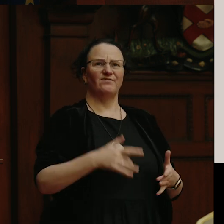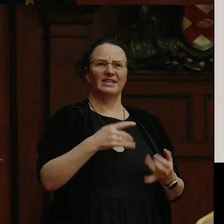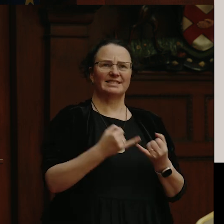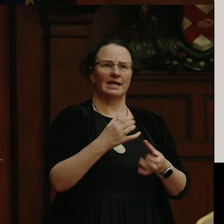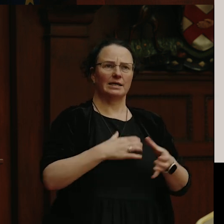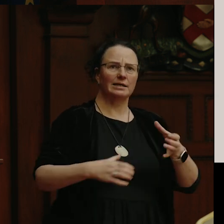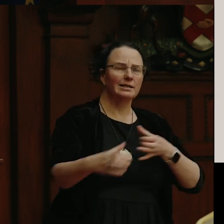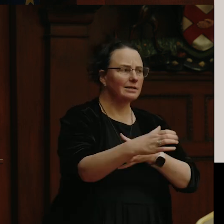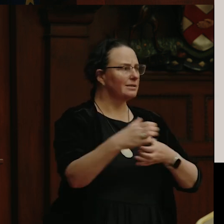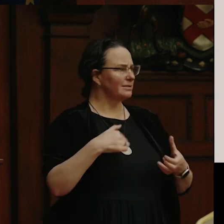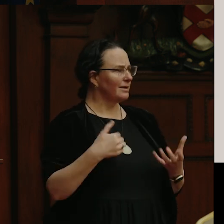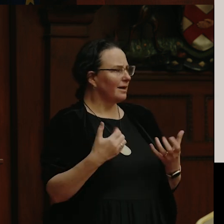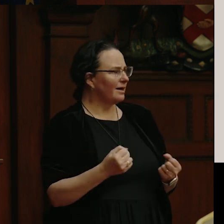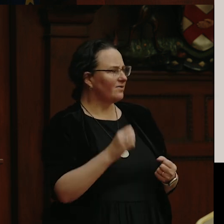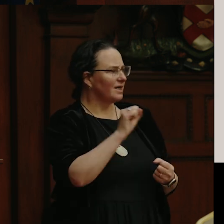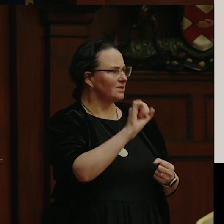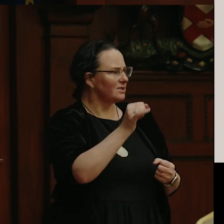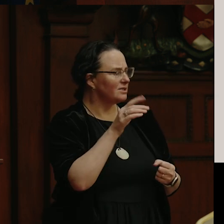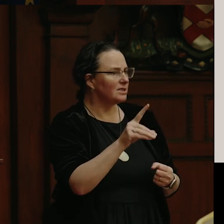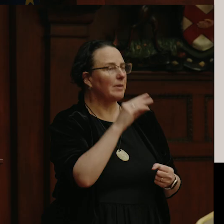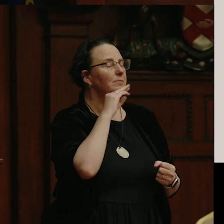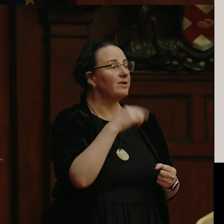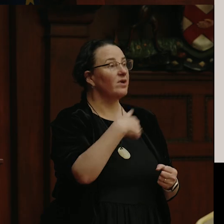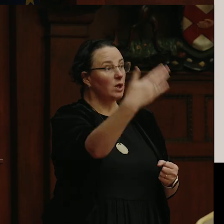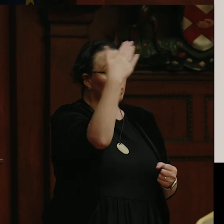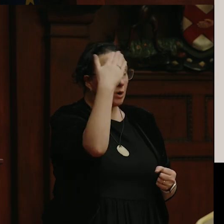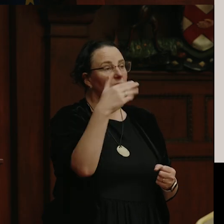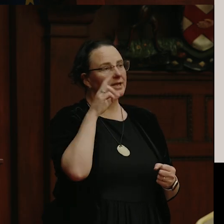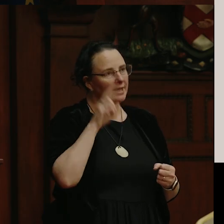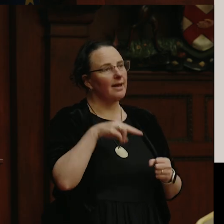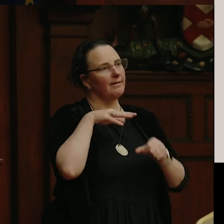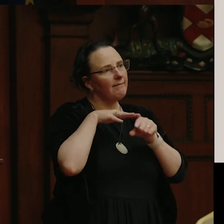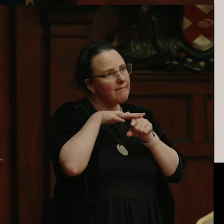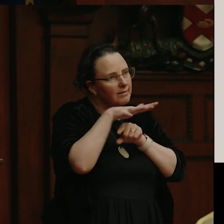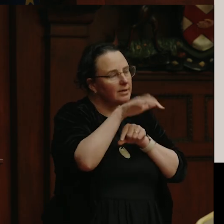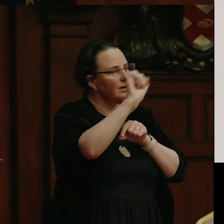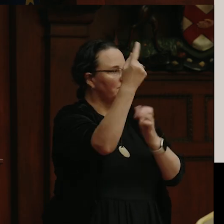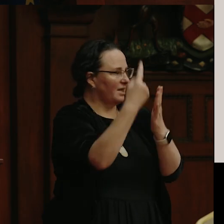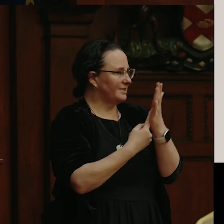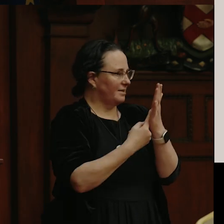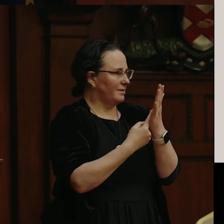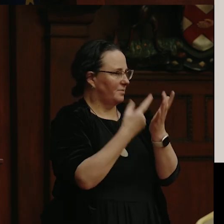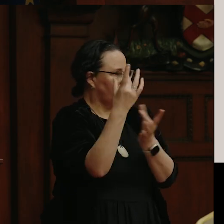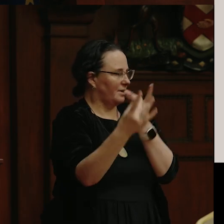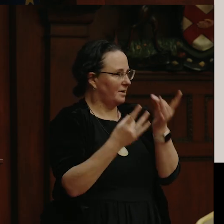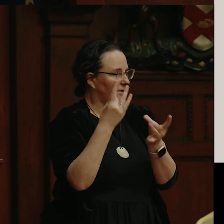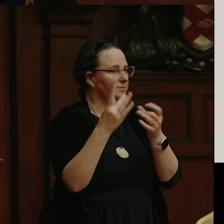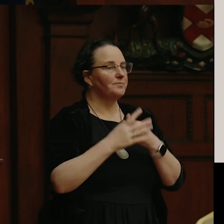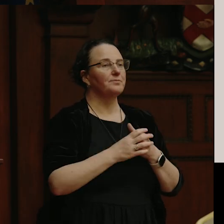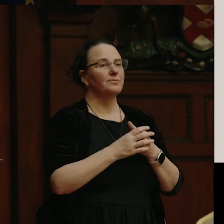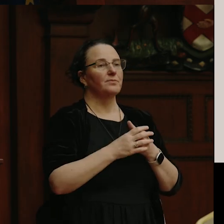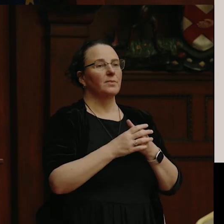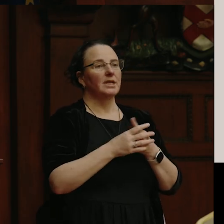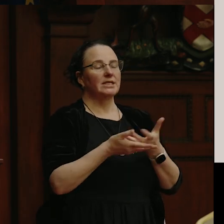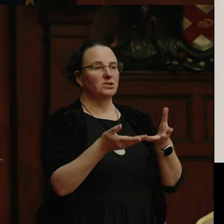Sjögren's so that the research can start to, kind of influence policy. We've learned from you all that we need to educate current and